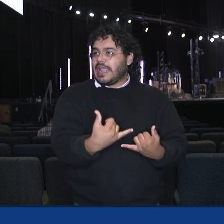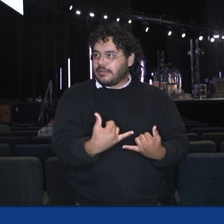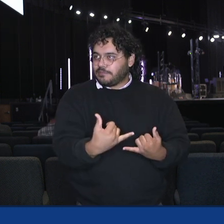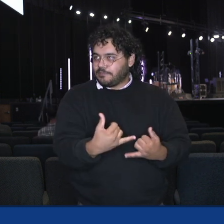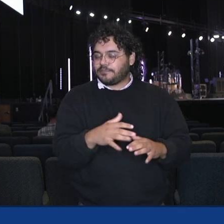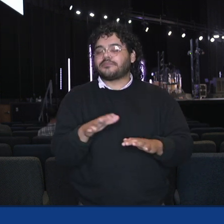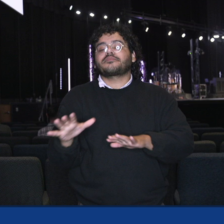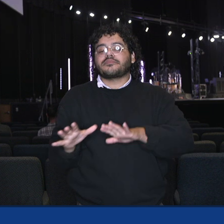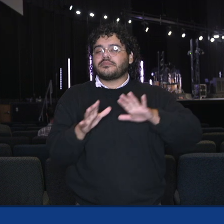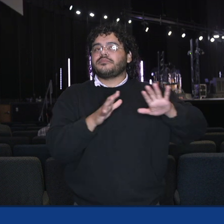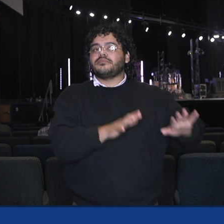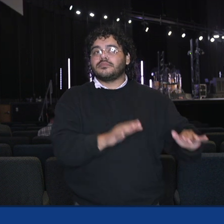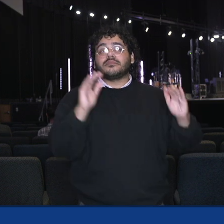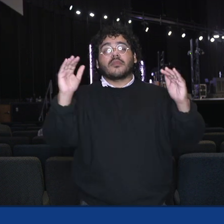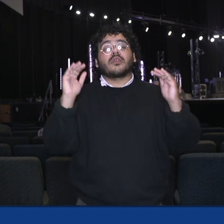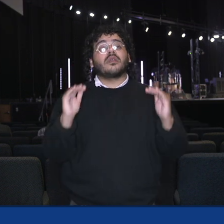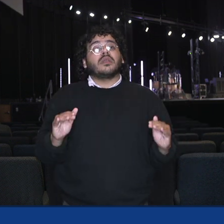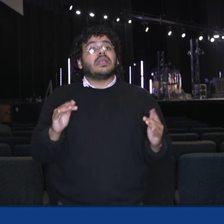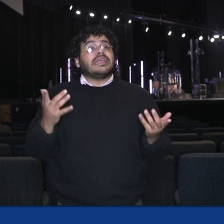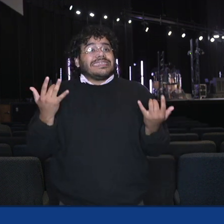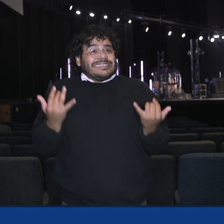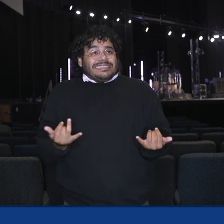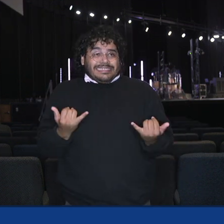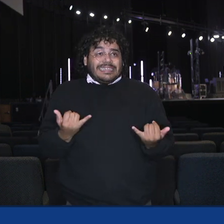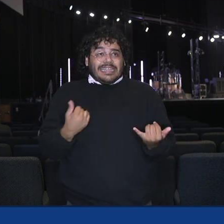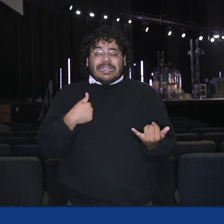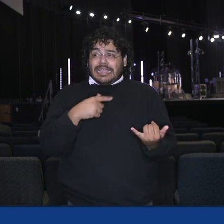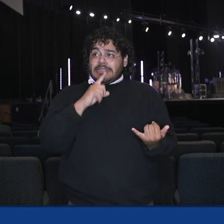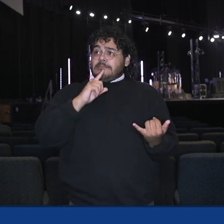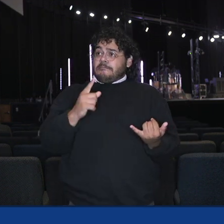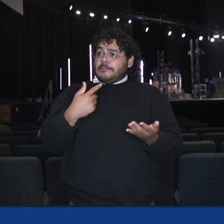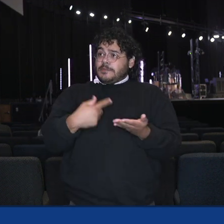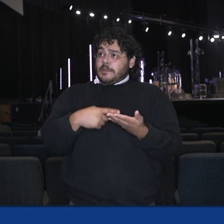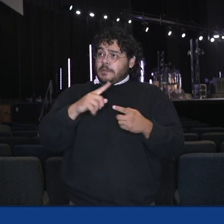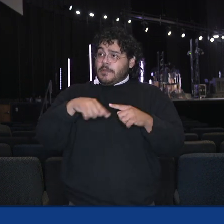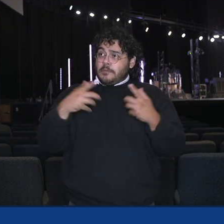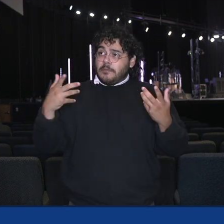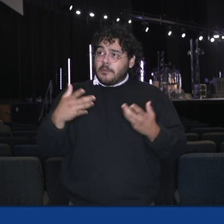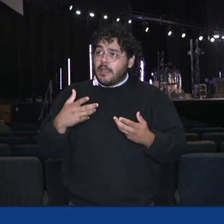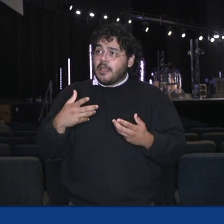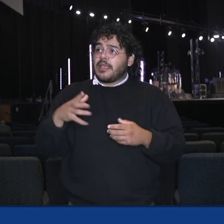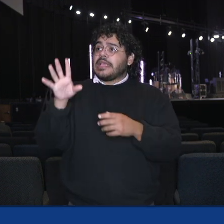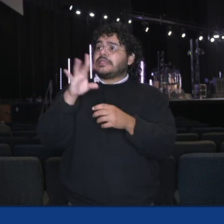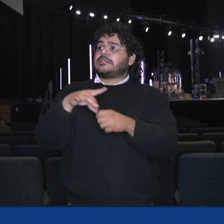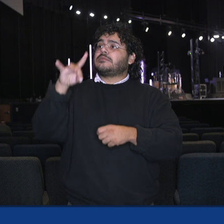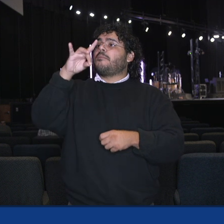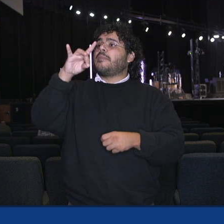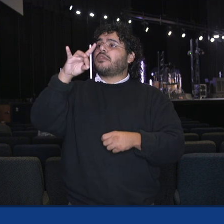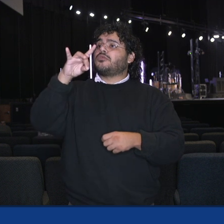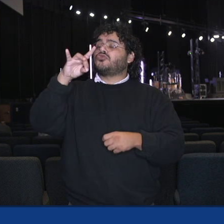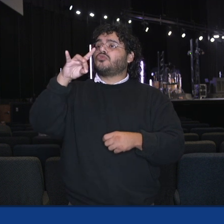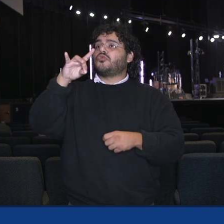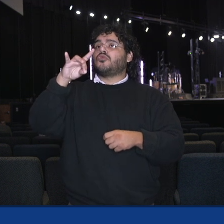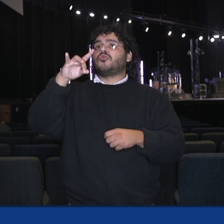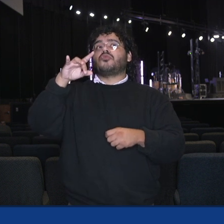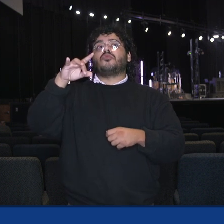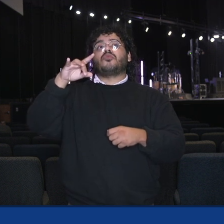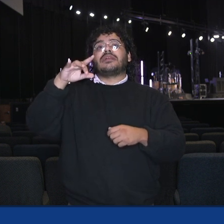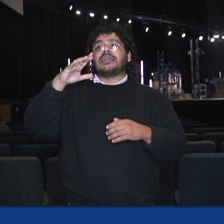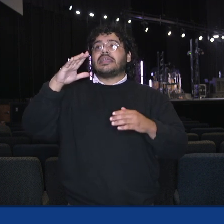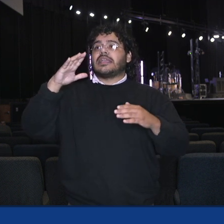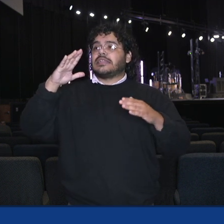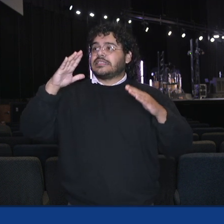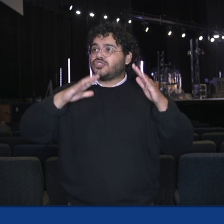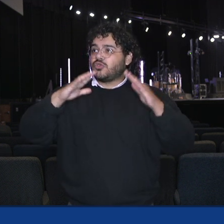What I am going to talk about today is a kind of spiritual distress that we see in Scripture. A